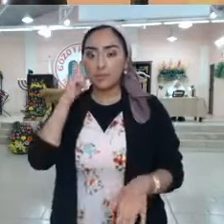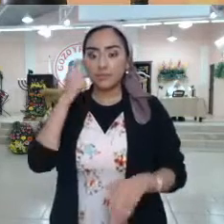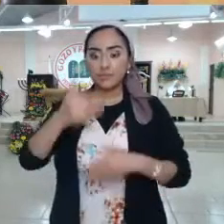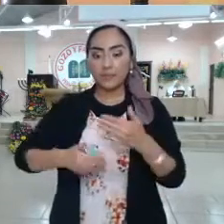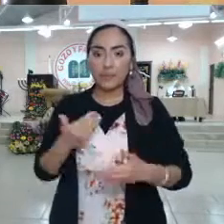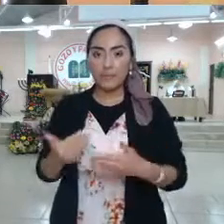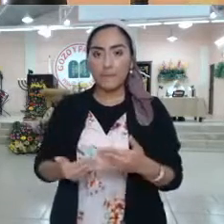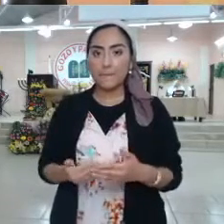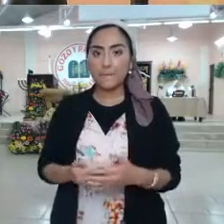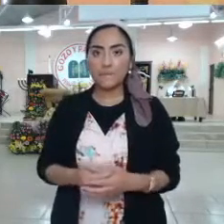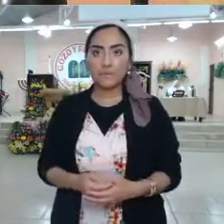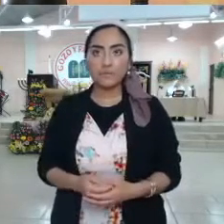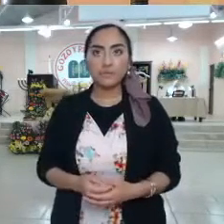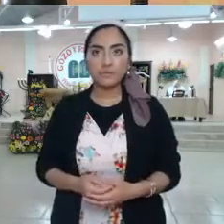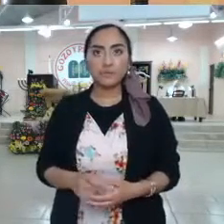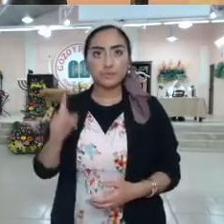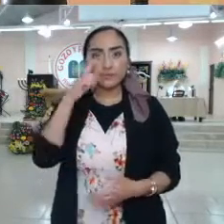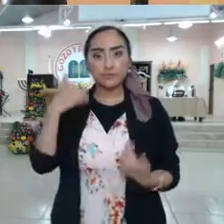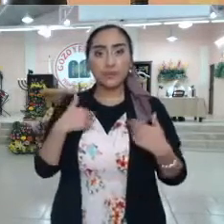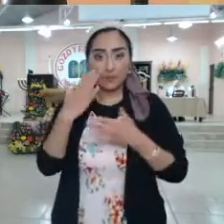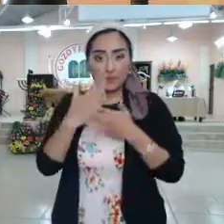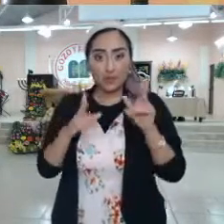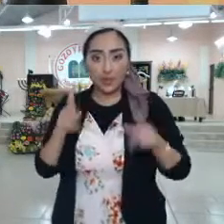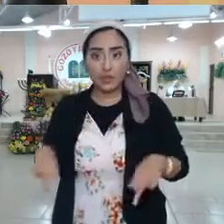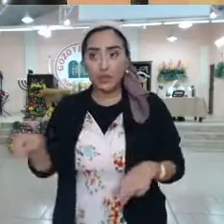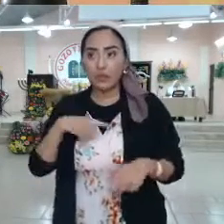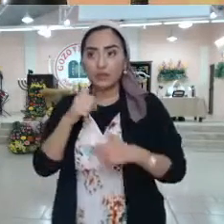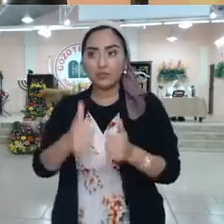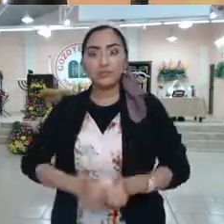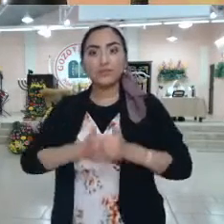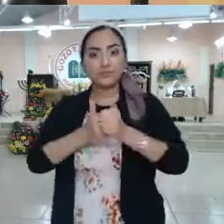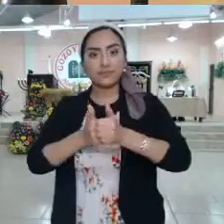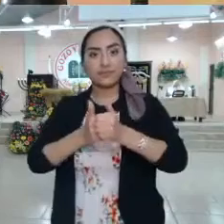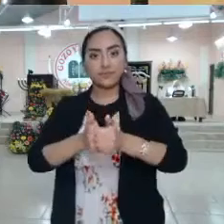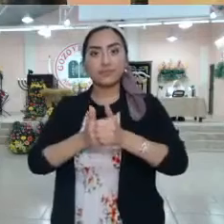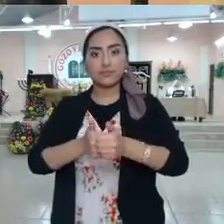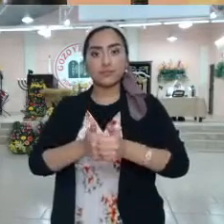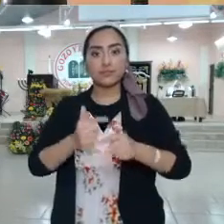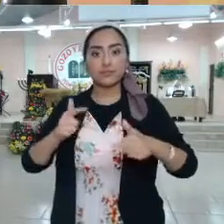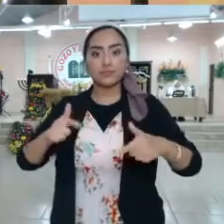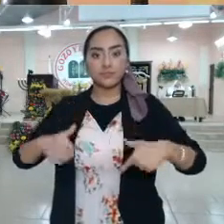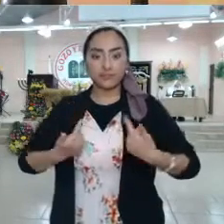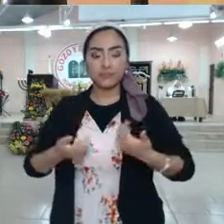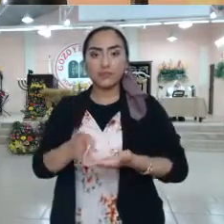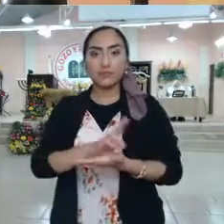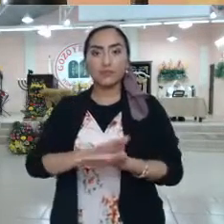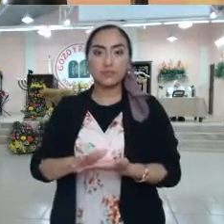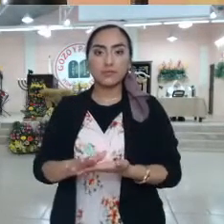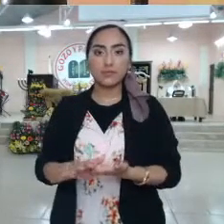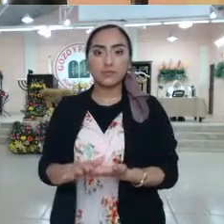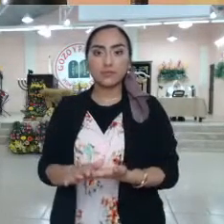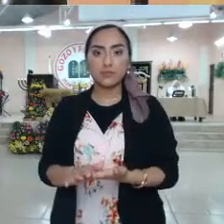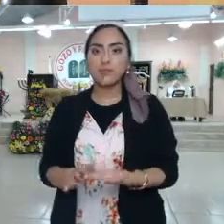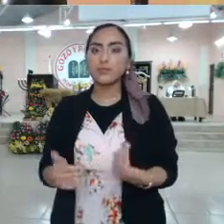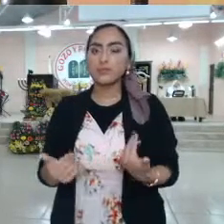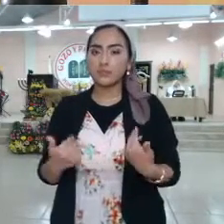And also this comes to this because there are people that there's people that they stay in holiness.